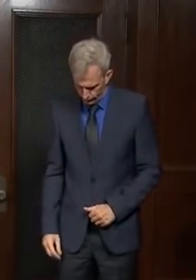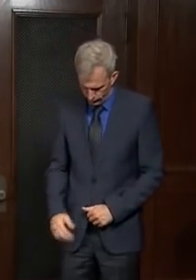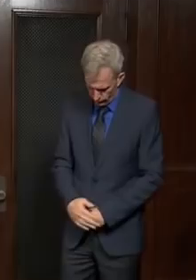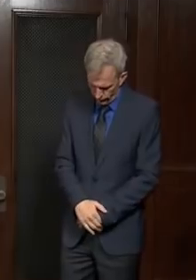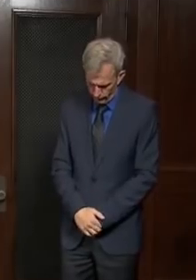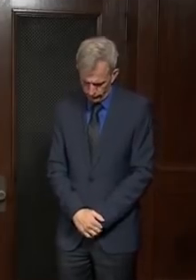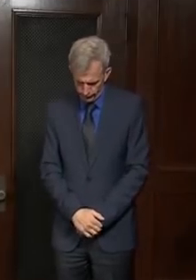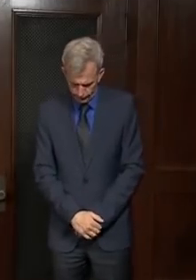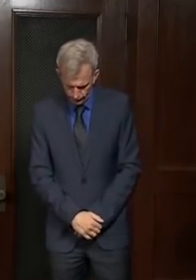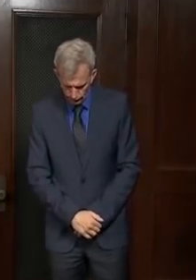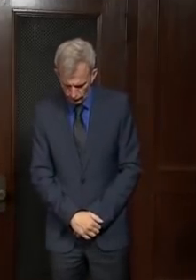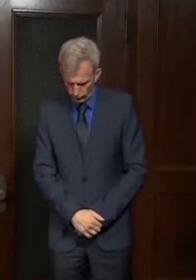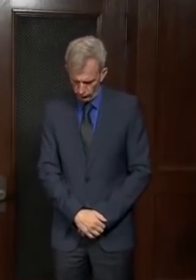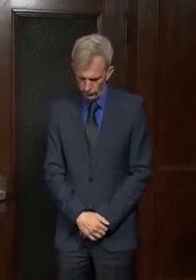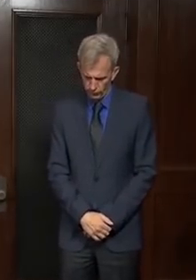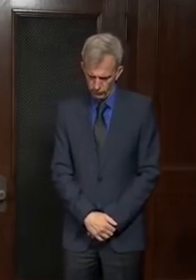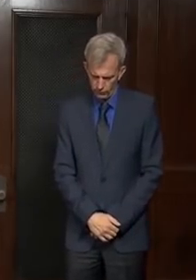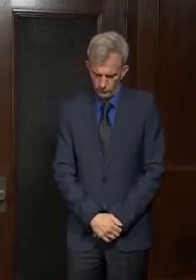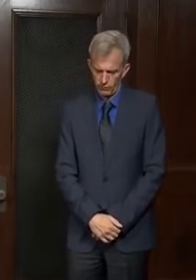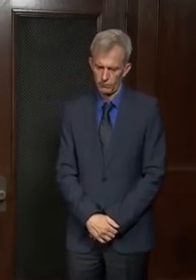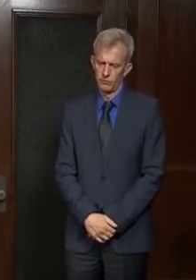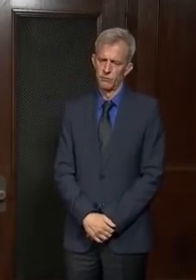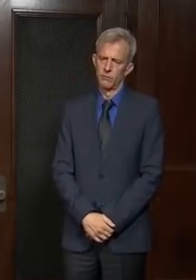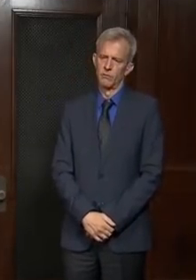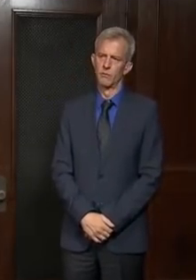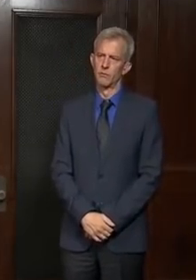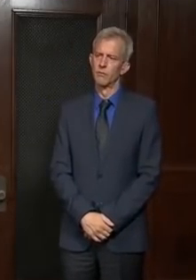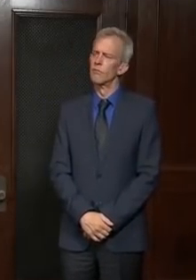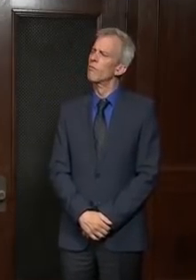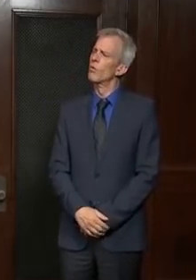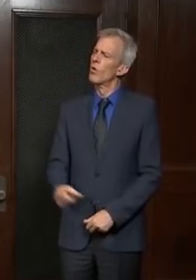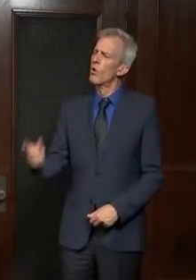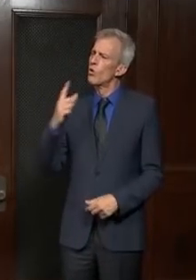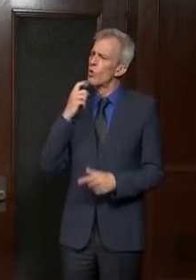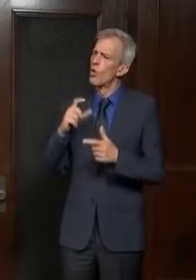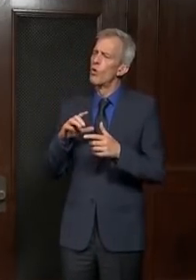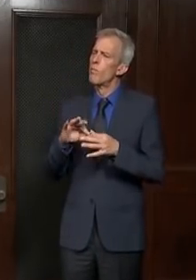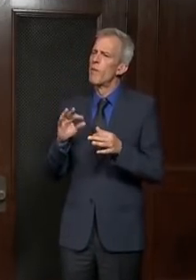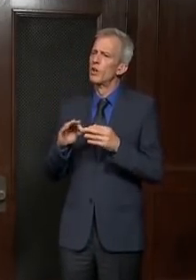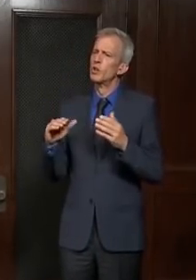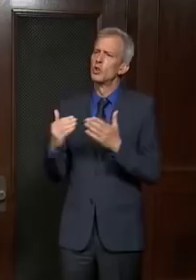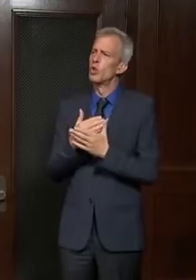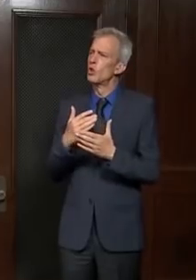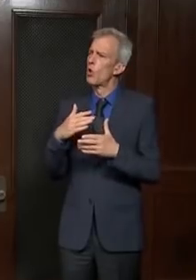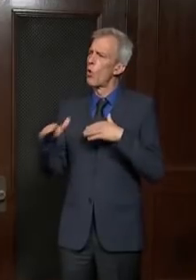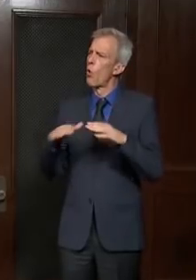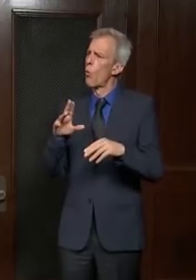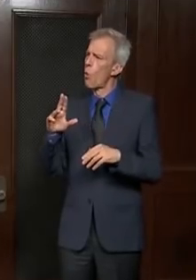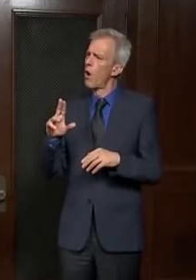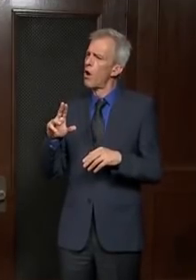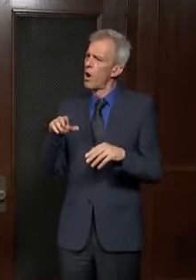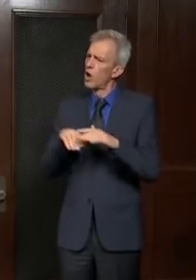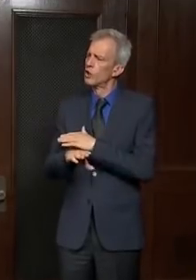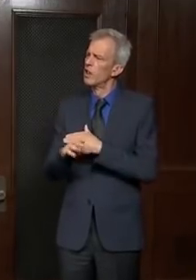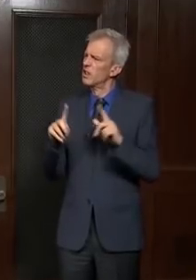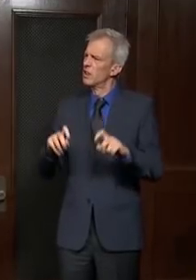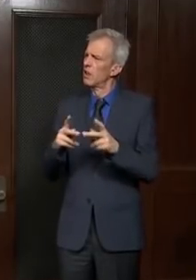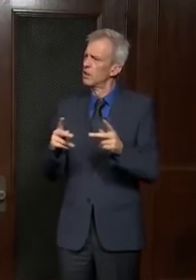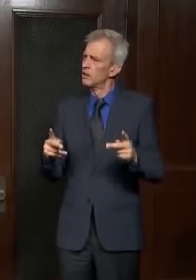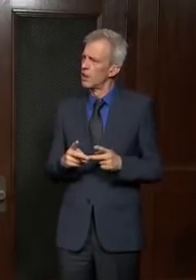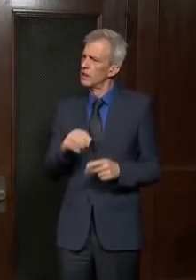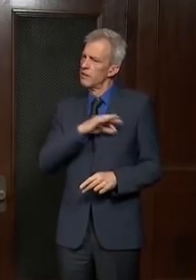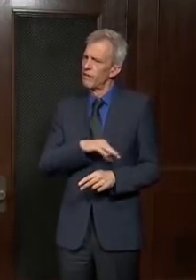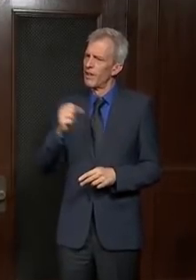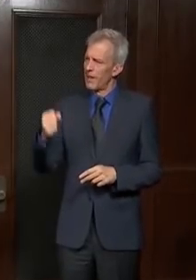Hey, Mayor. You mentioned a new walk-up testing site in South LA, which benefits lower-income residents. Along